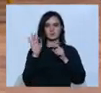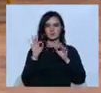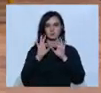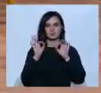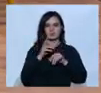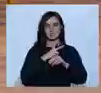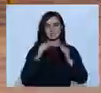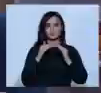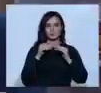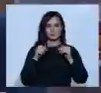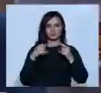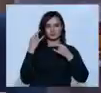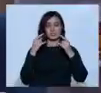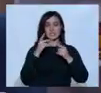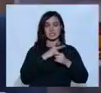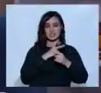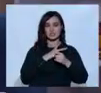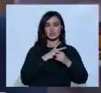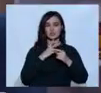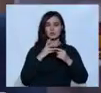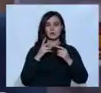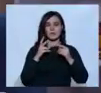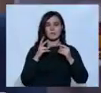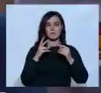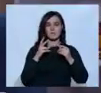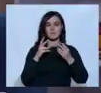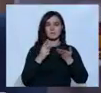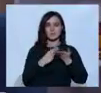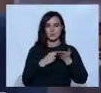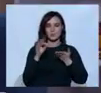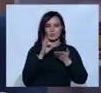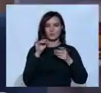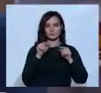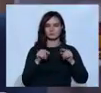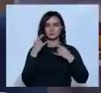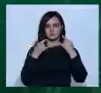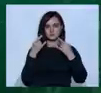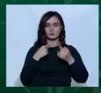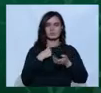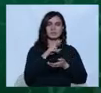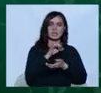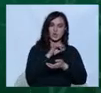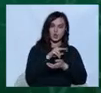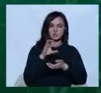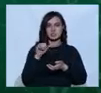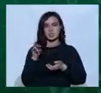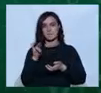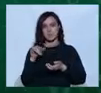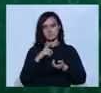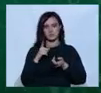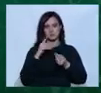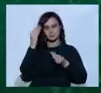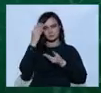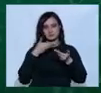Miss Samantha, and today we'll be discussing The Merchant of Venice by William Shakespeare. And this is for grades 10,